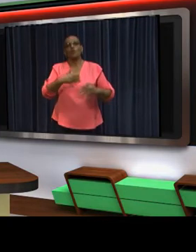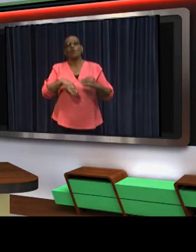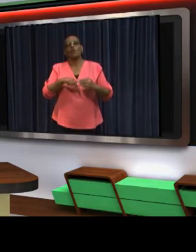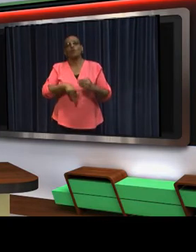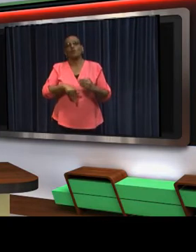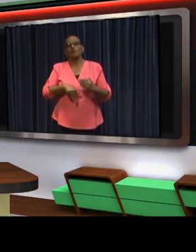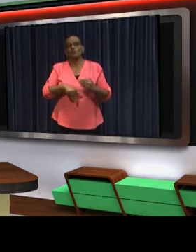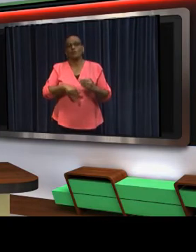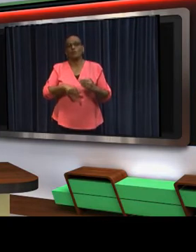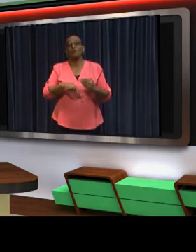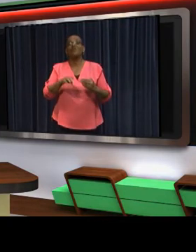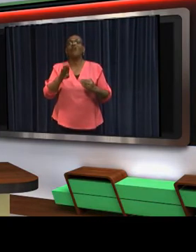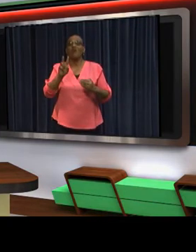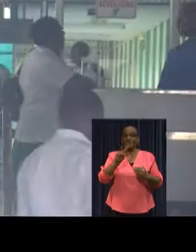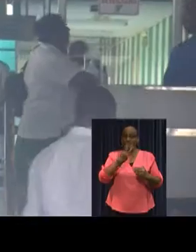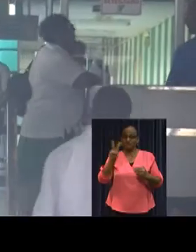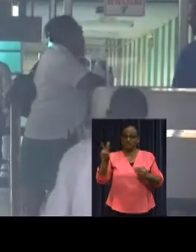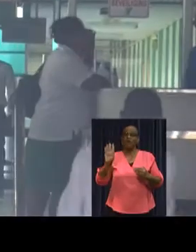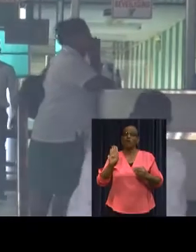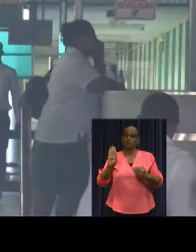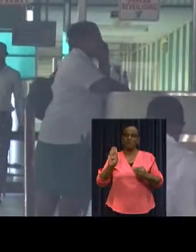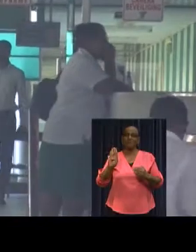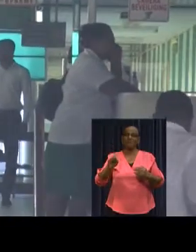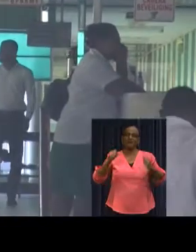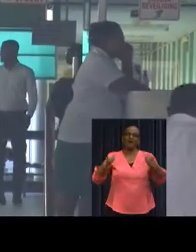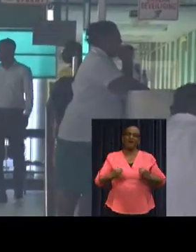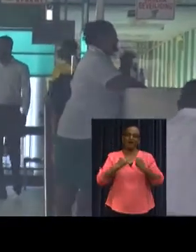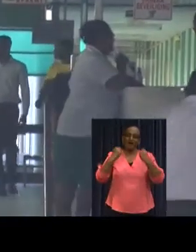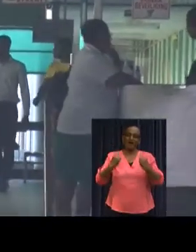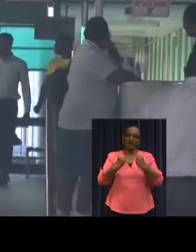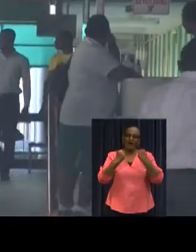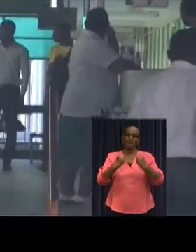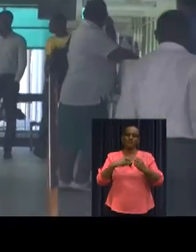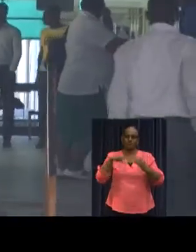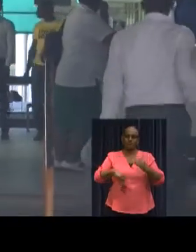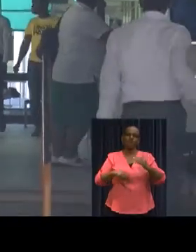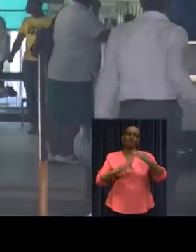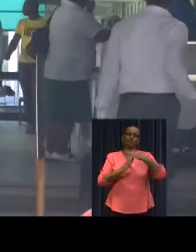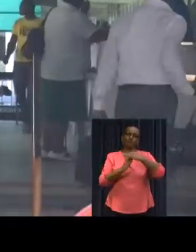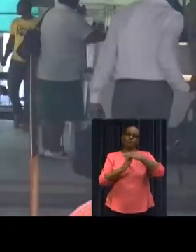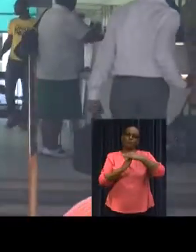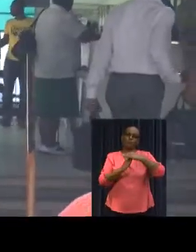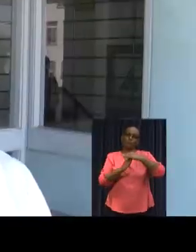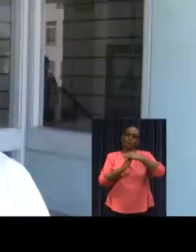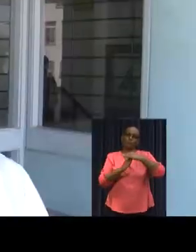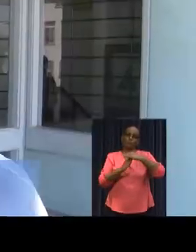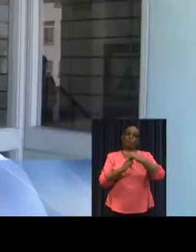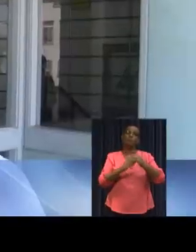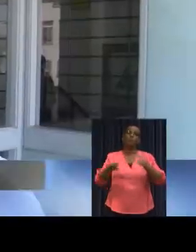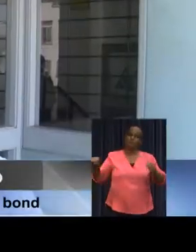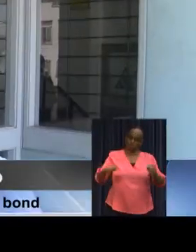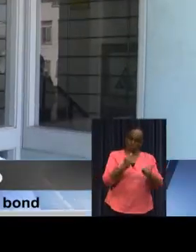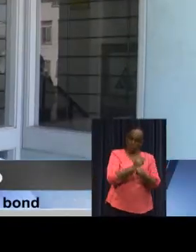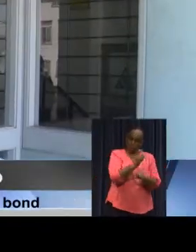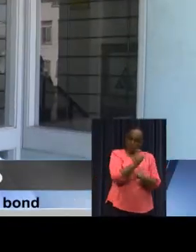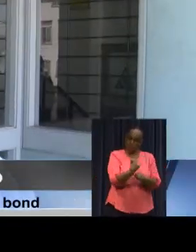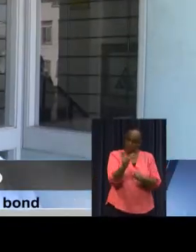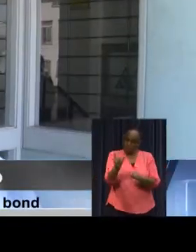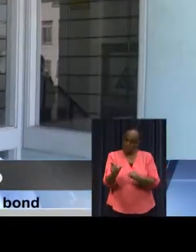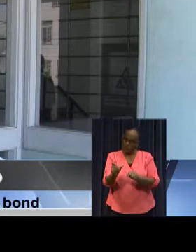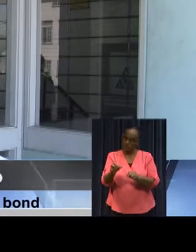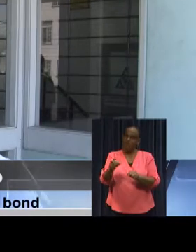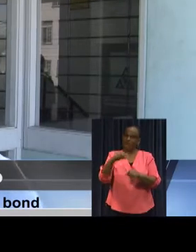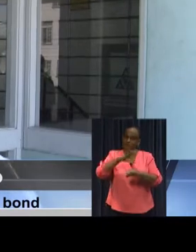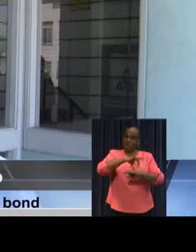The union action at St. Vincentius Hospital has been suspended. The hospital staff stopped